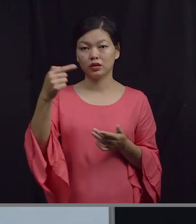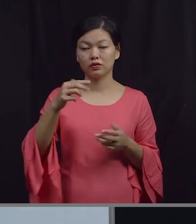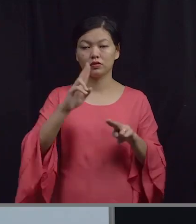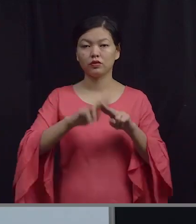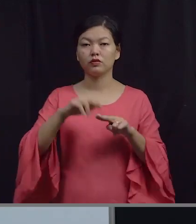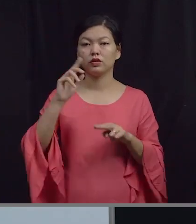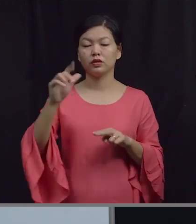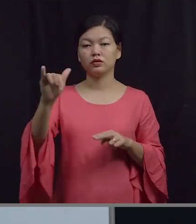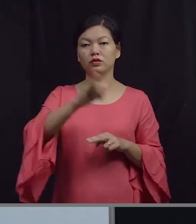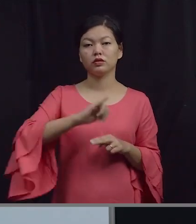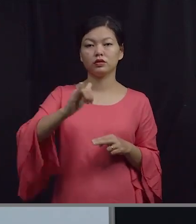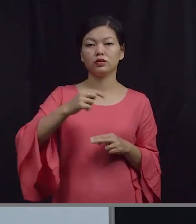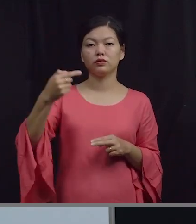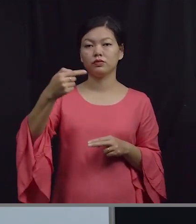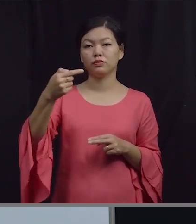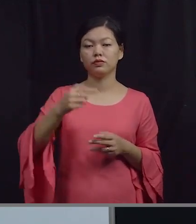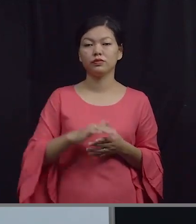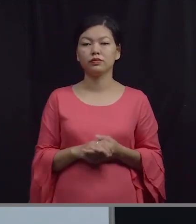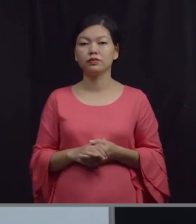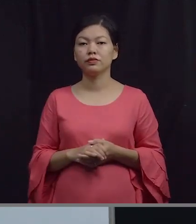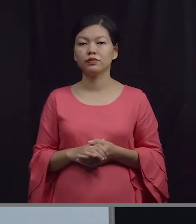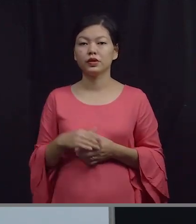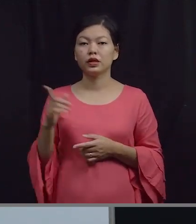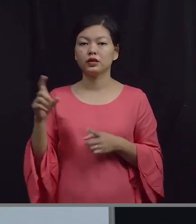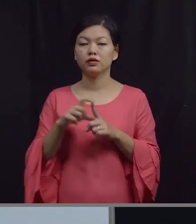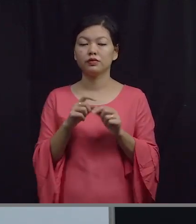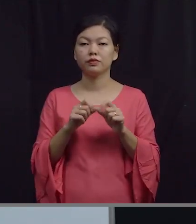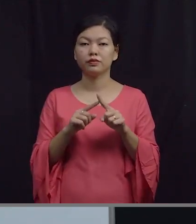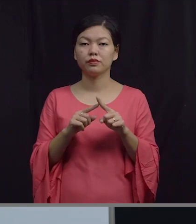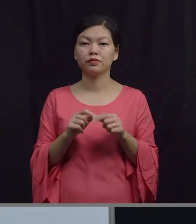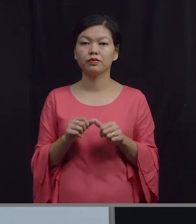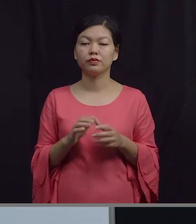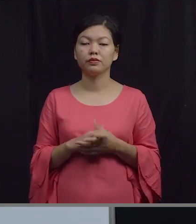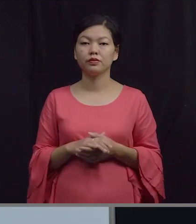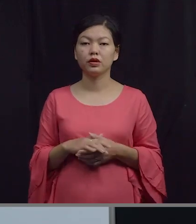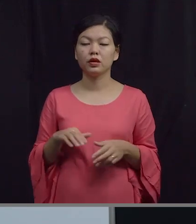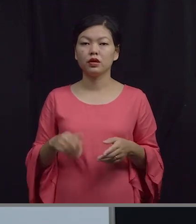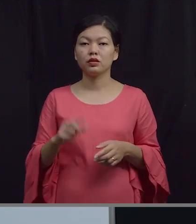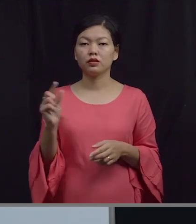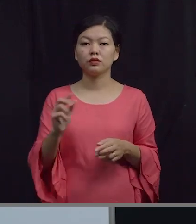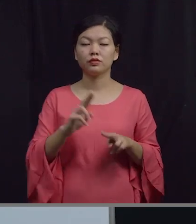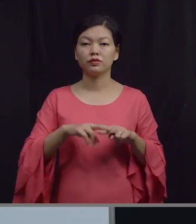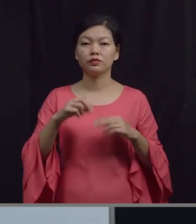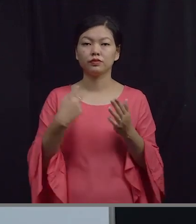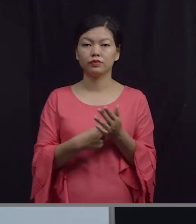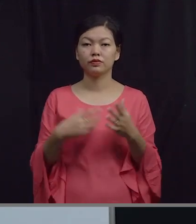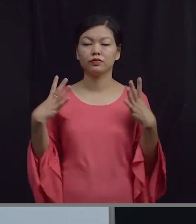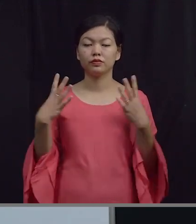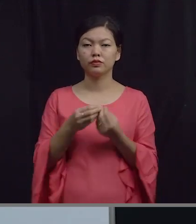Okay. So that's the given data. So let's use the formula. So we can write. We know that